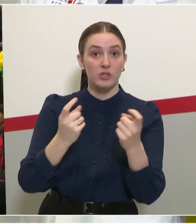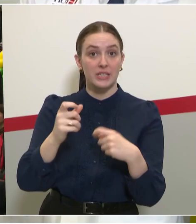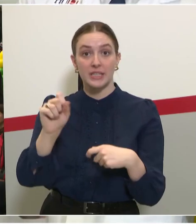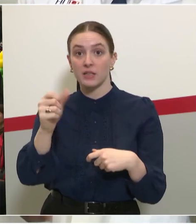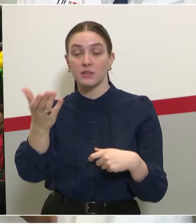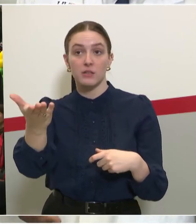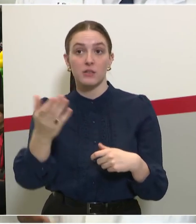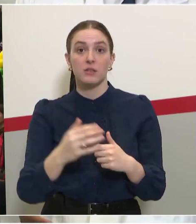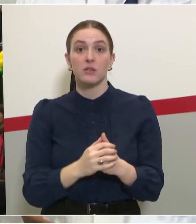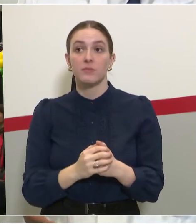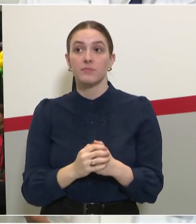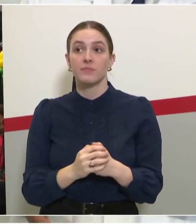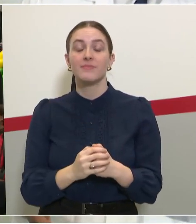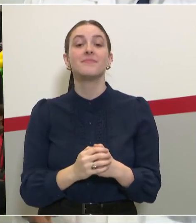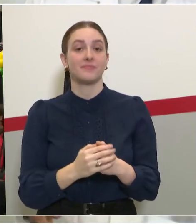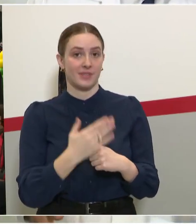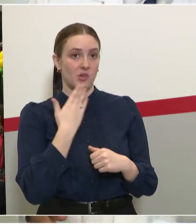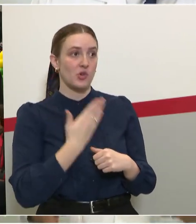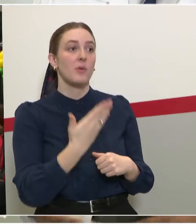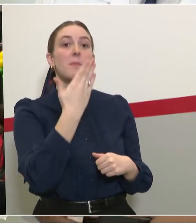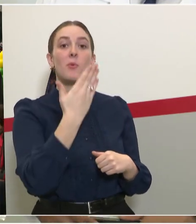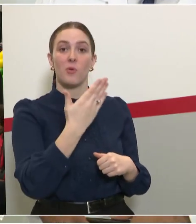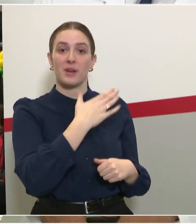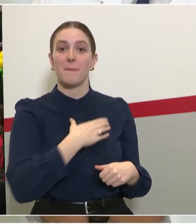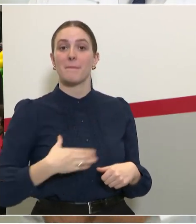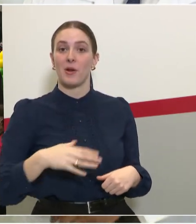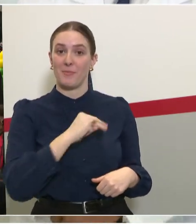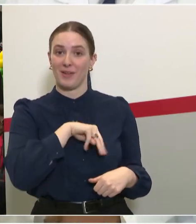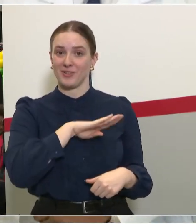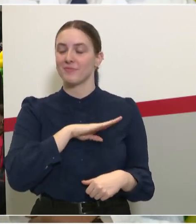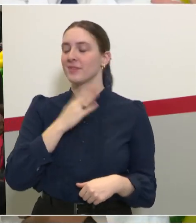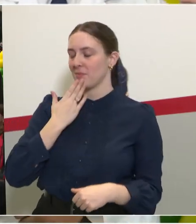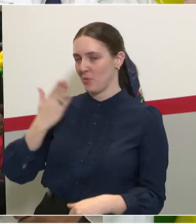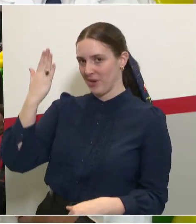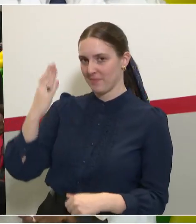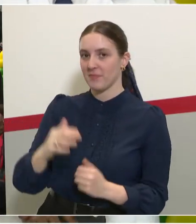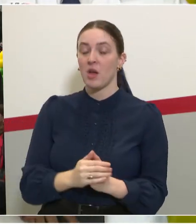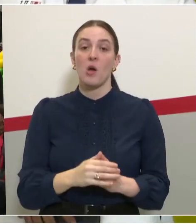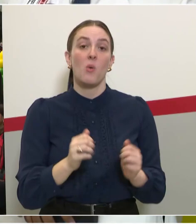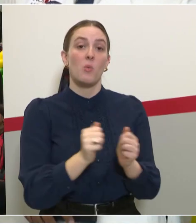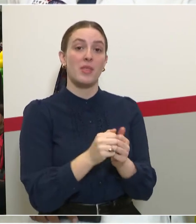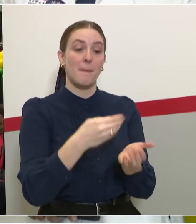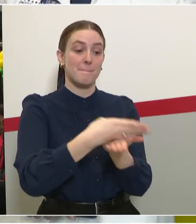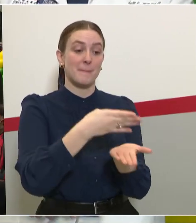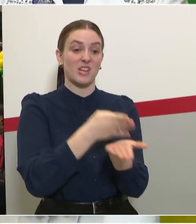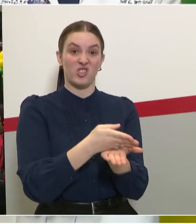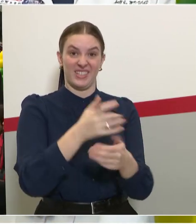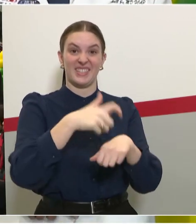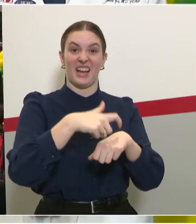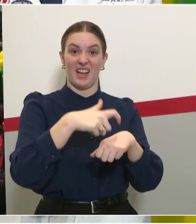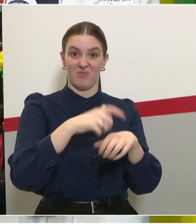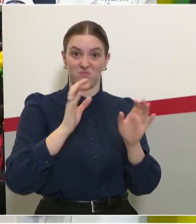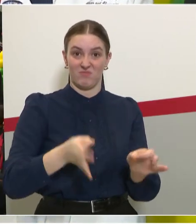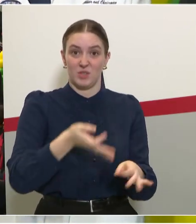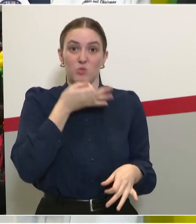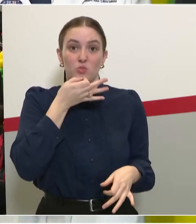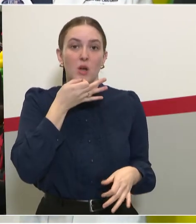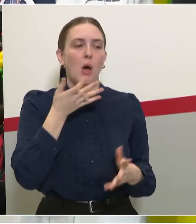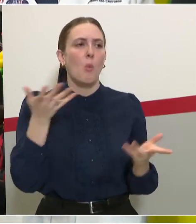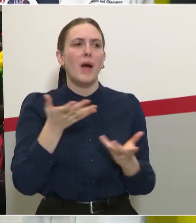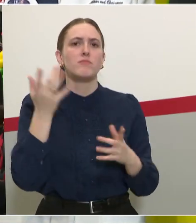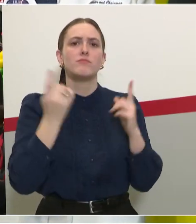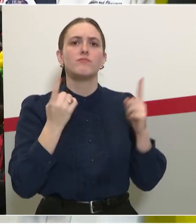Yes. Good morning, Mayor Bowser. Good morning. With budget season coming up, what consideration have you given